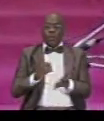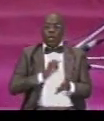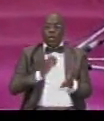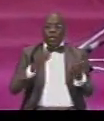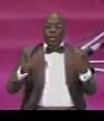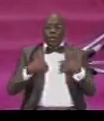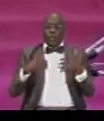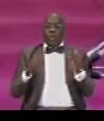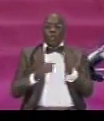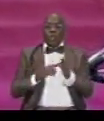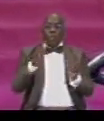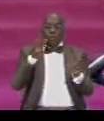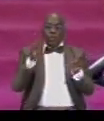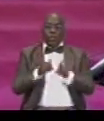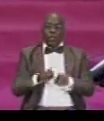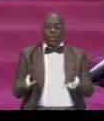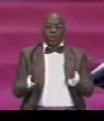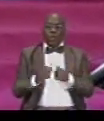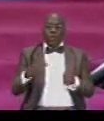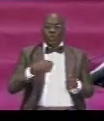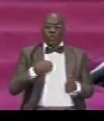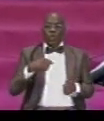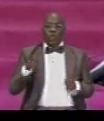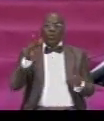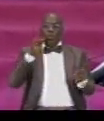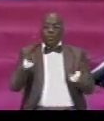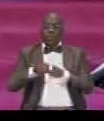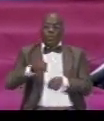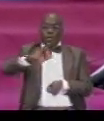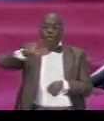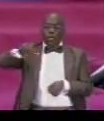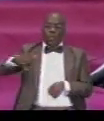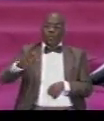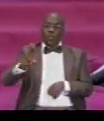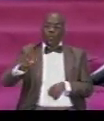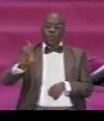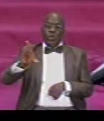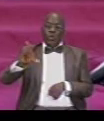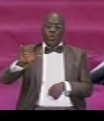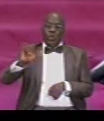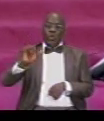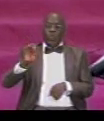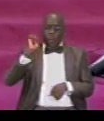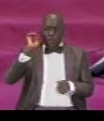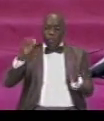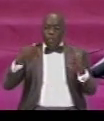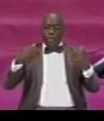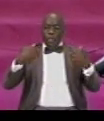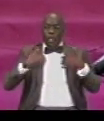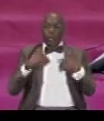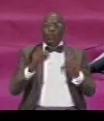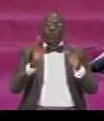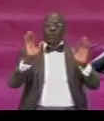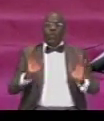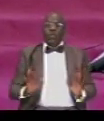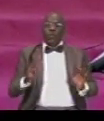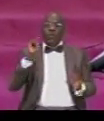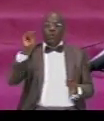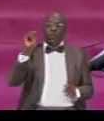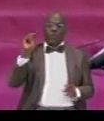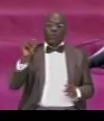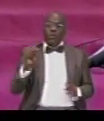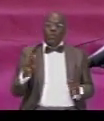Sister Juliet Ukegu. She has a wonderful testimony. Please